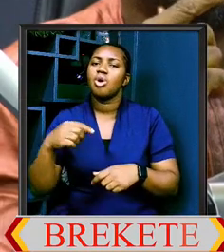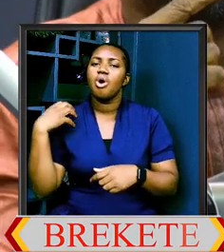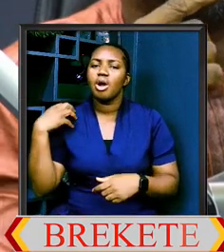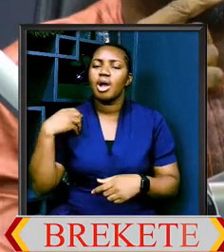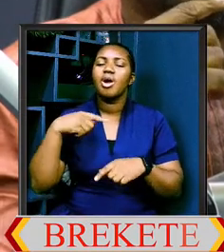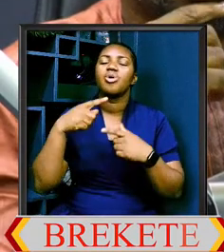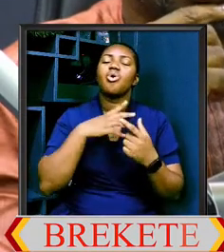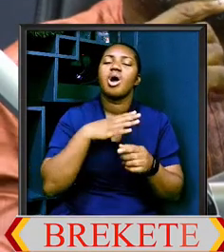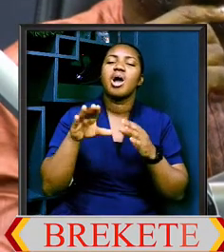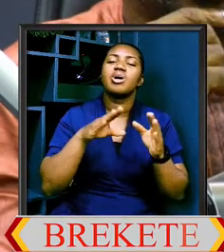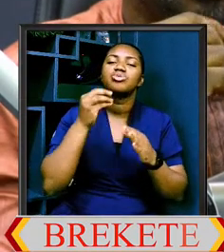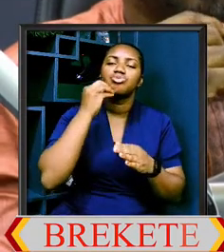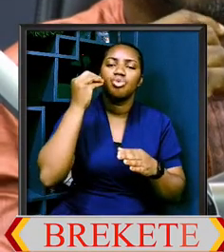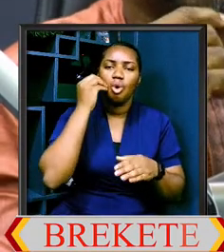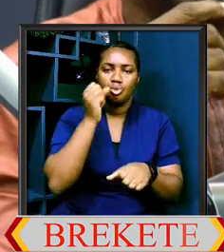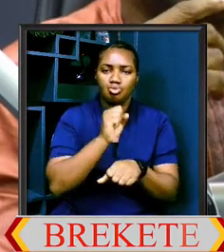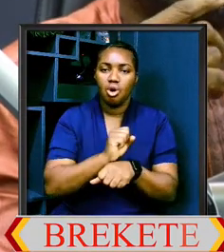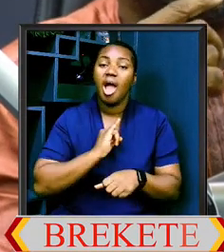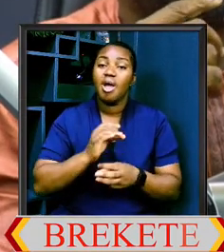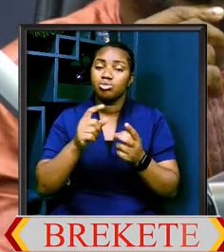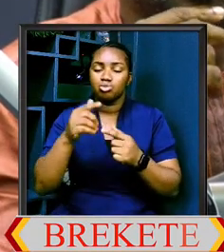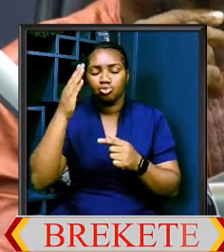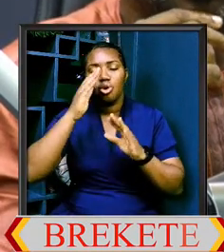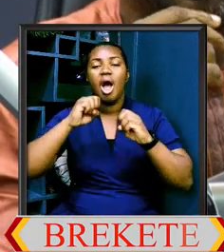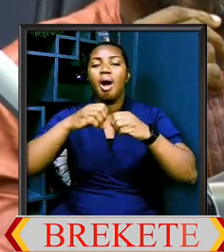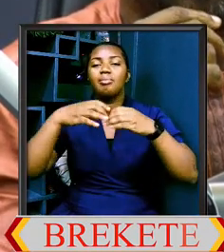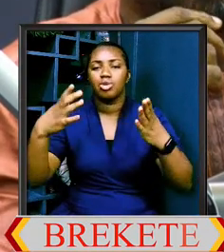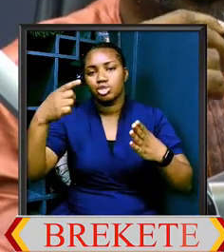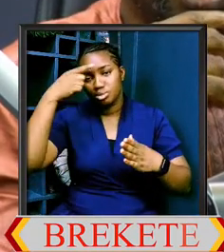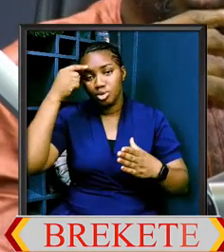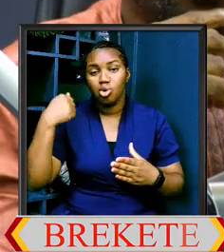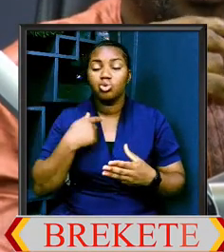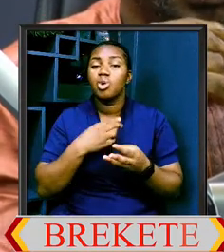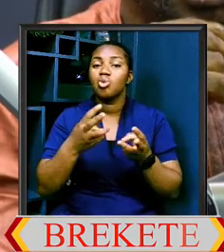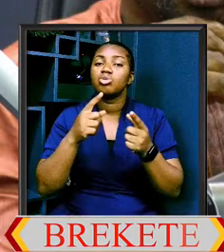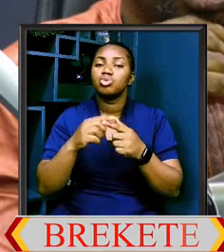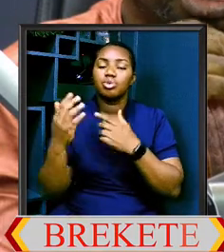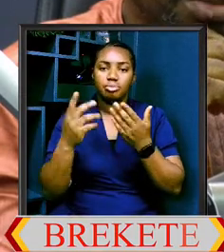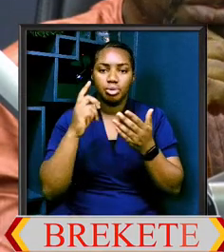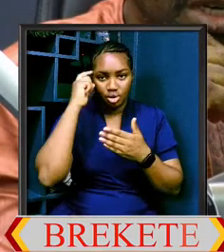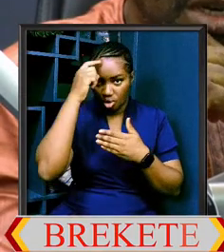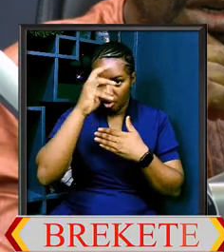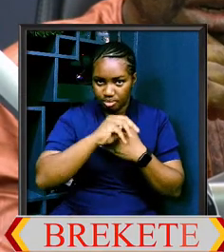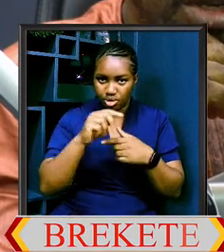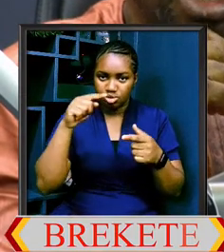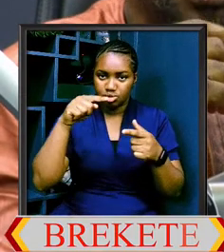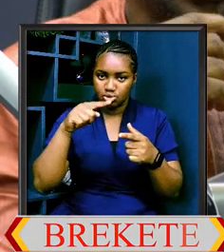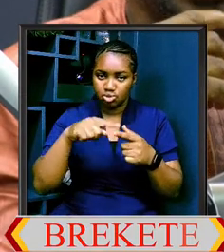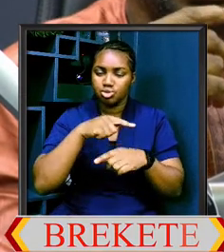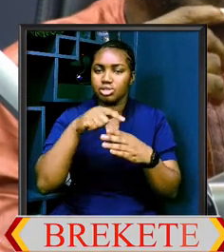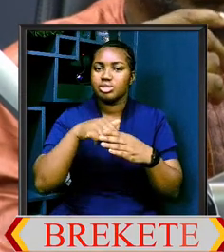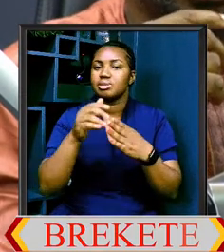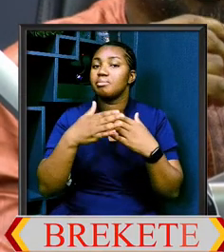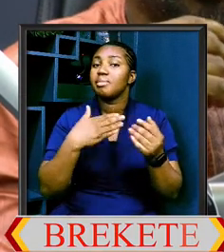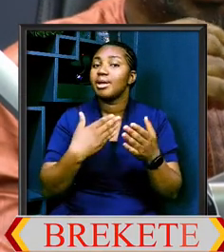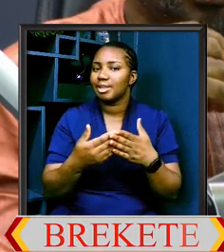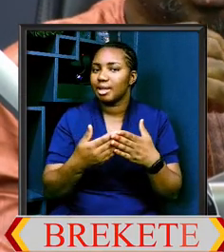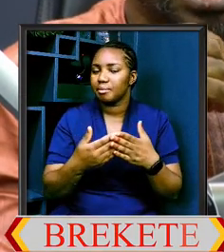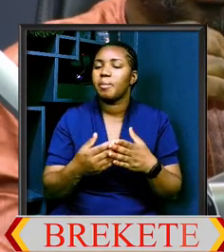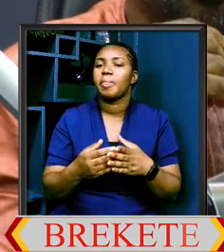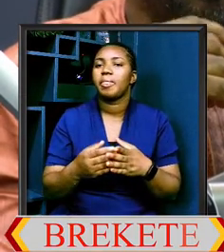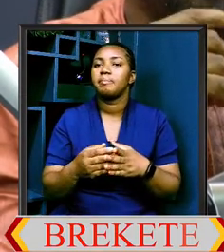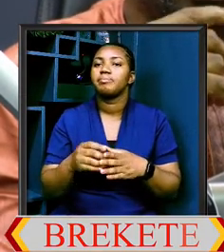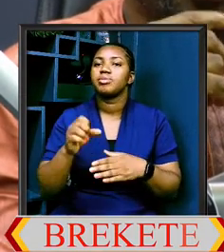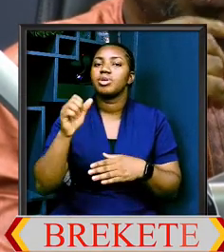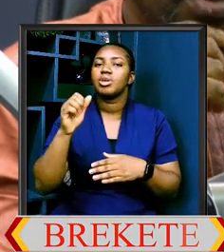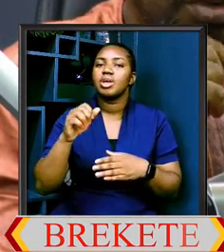sir. I want to know how much because we want to bring government into this matter. Yes, sir. External